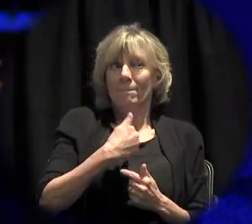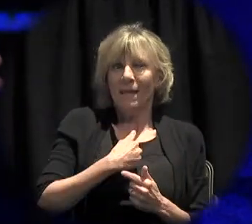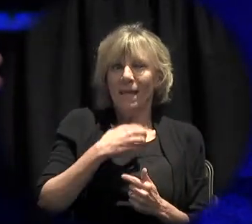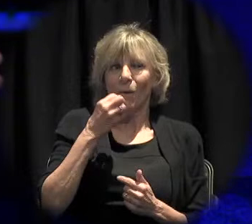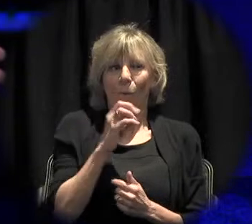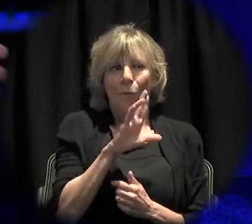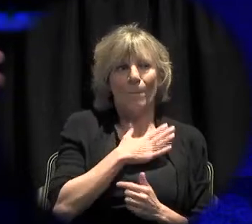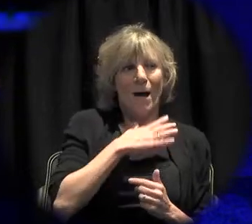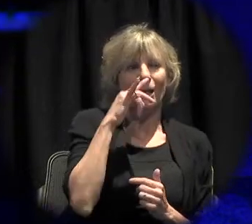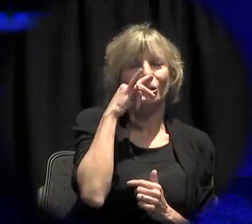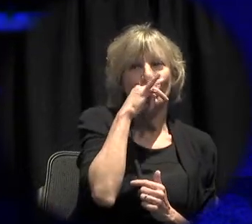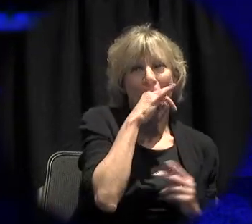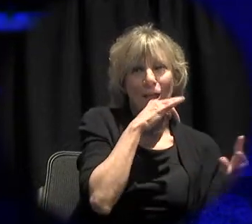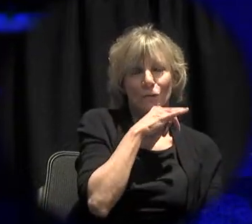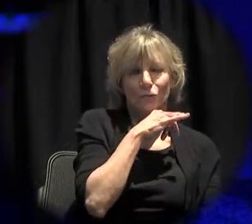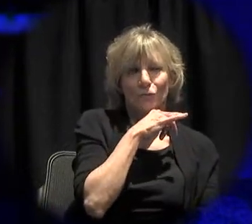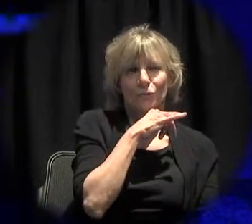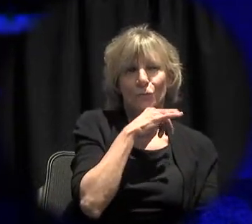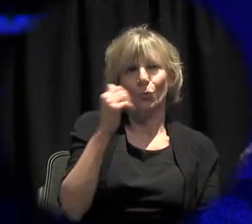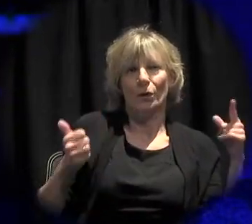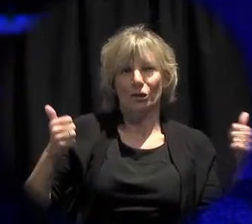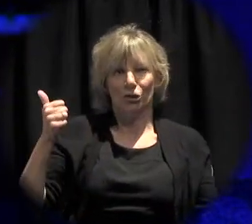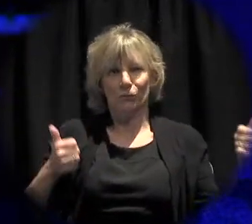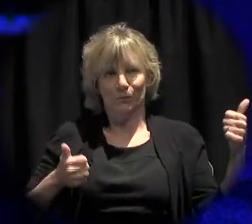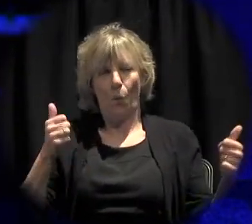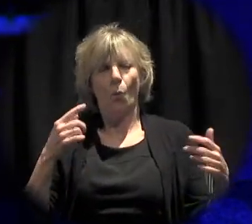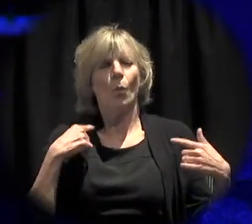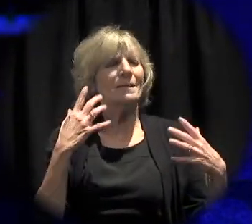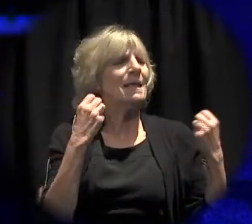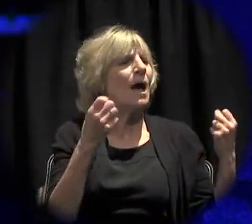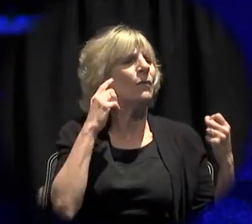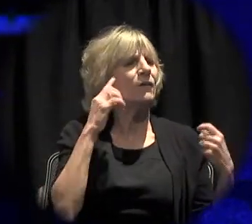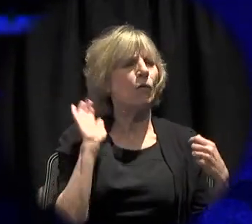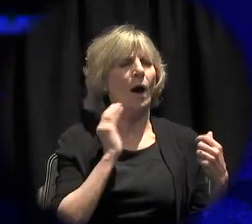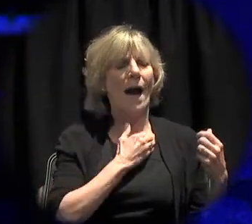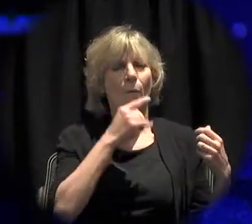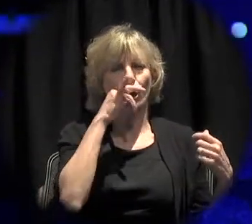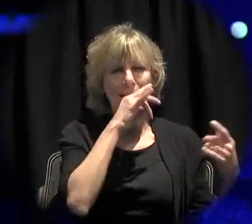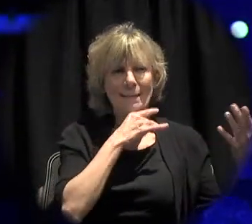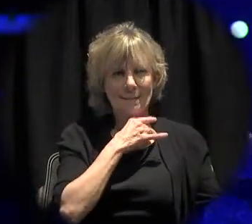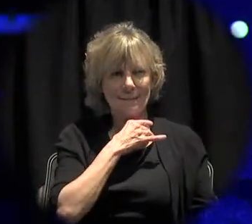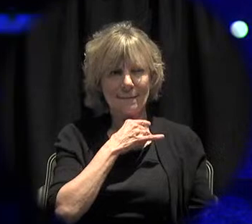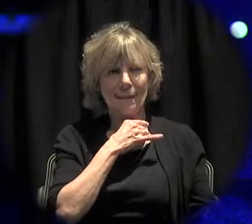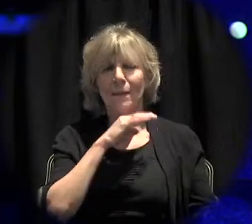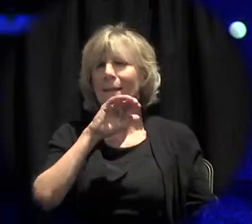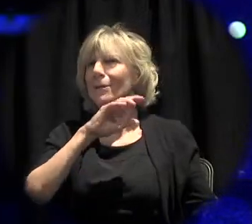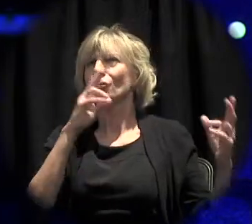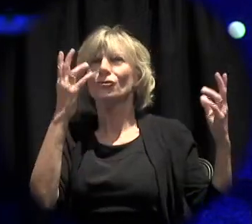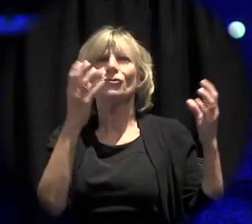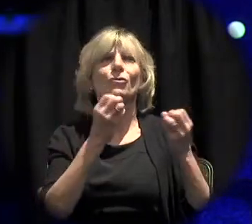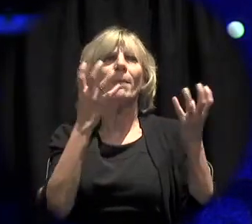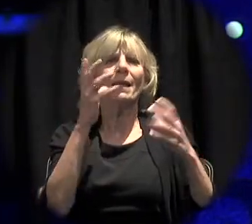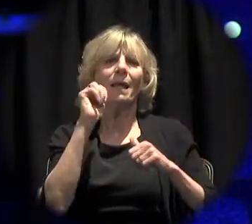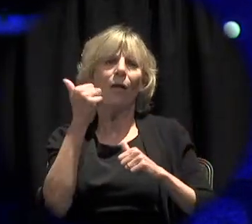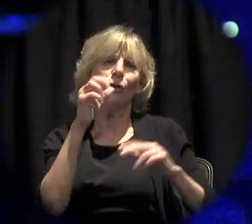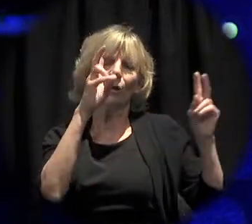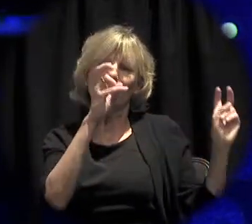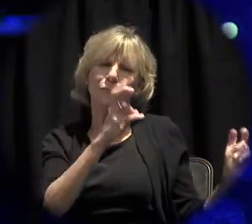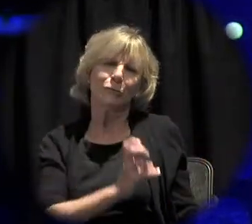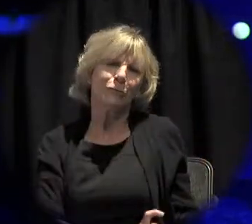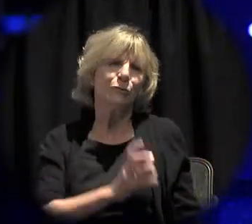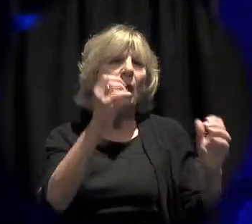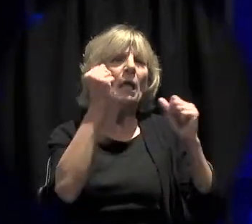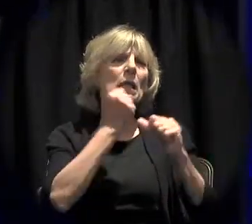reputation than really what's healthy for our kids? Oh, there are so many other issues. Love and